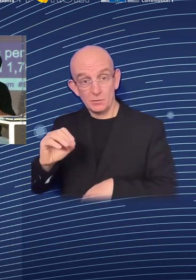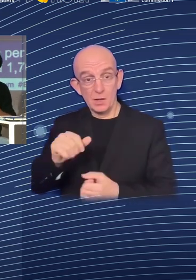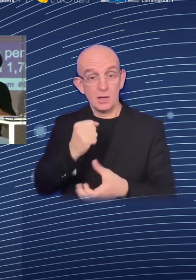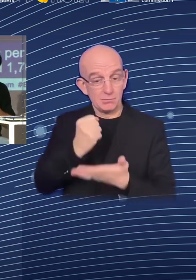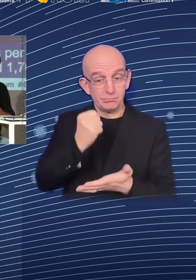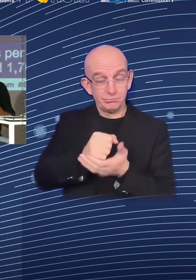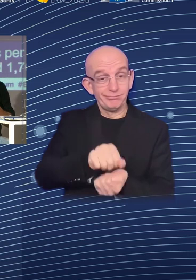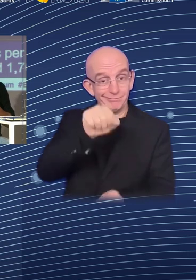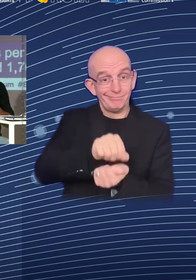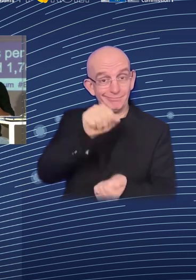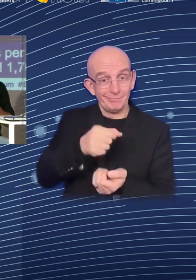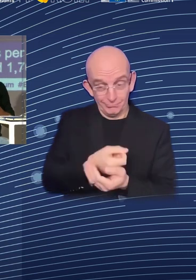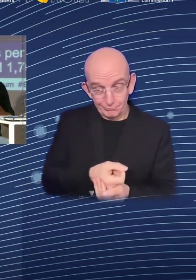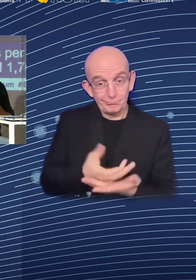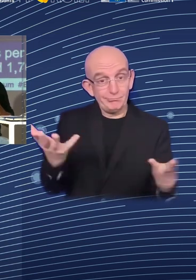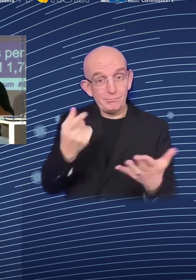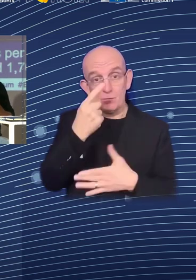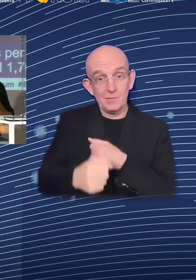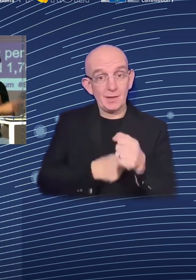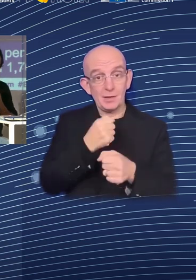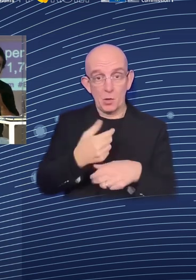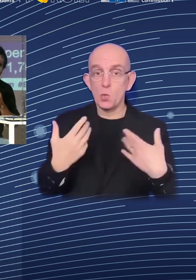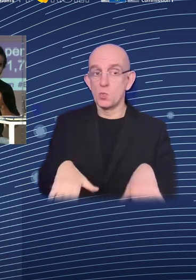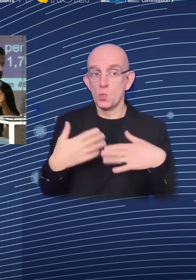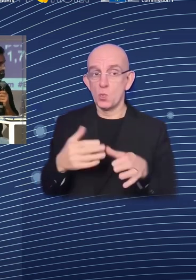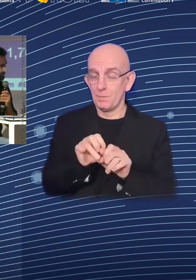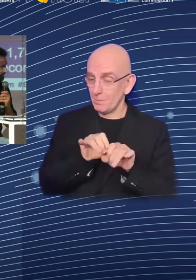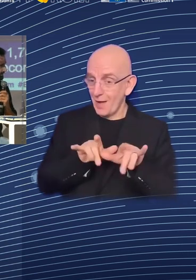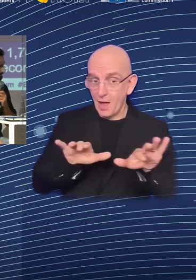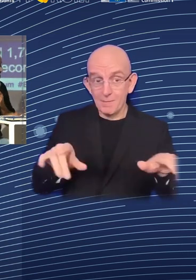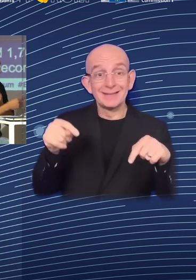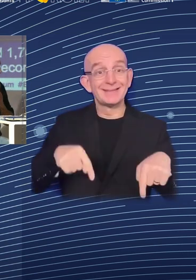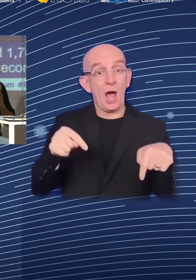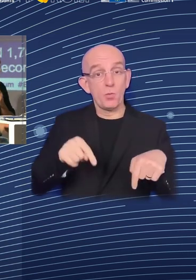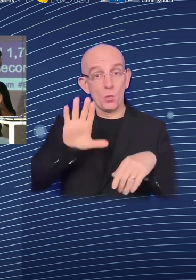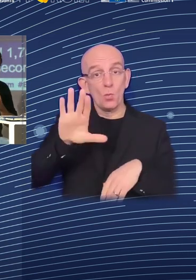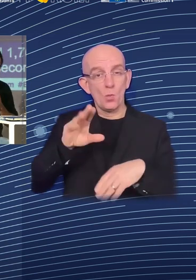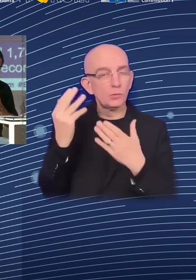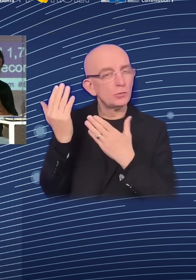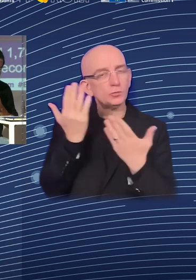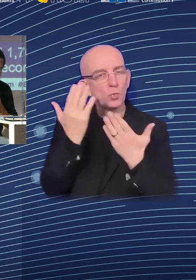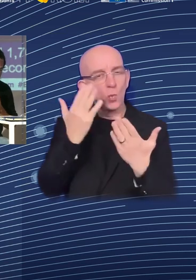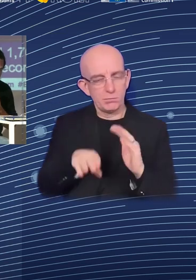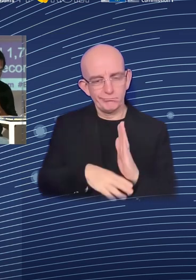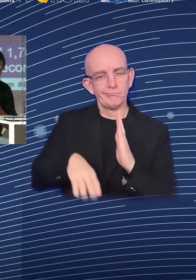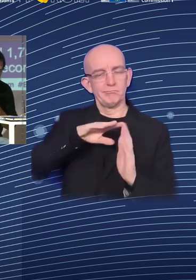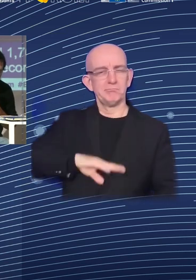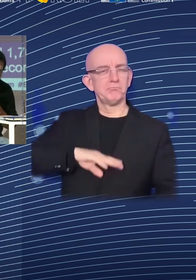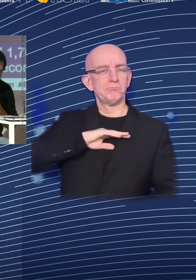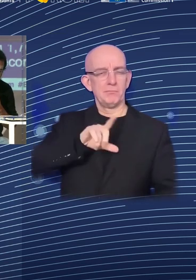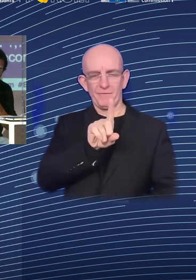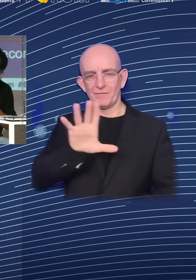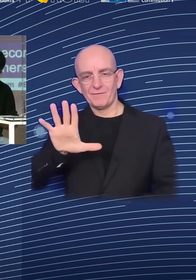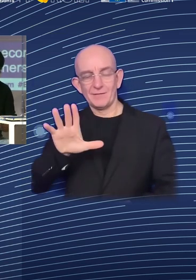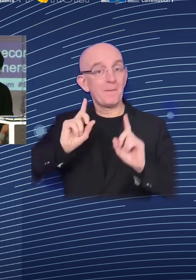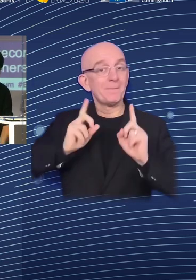age of 15 and 18. And we launched a program for teachers as well, because you told me about a teacher